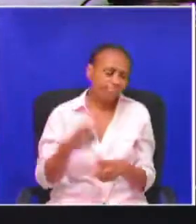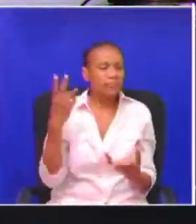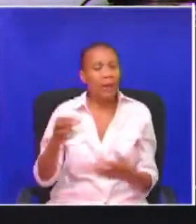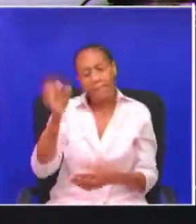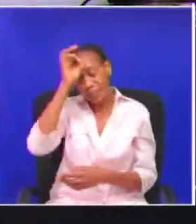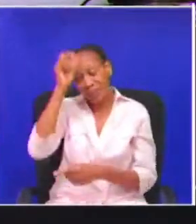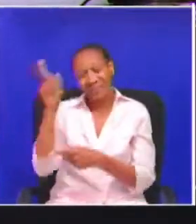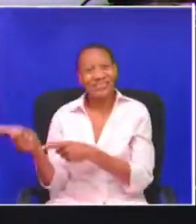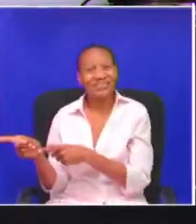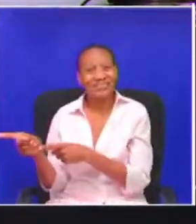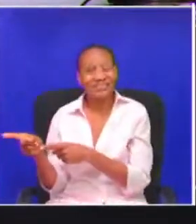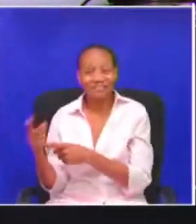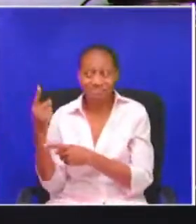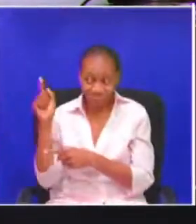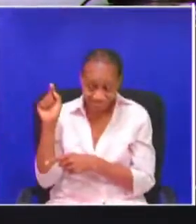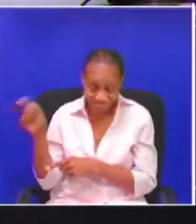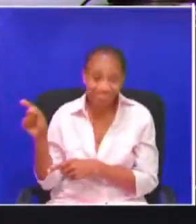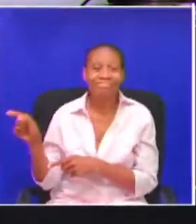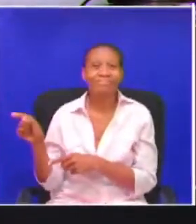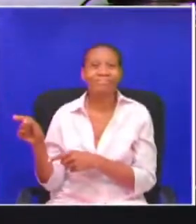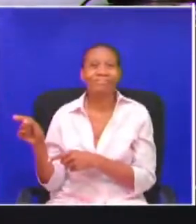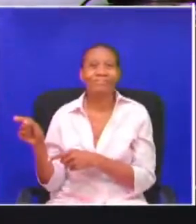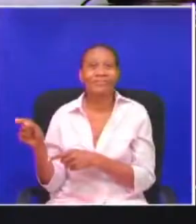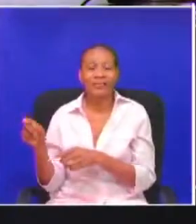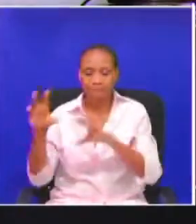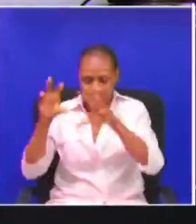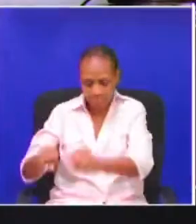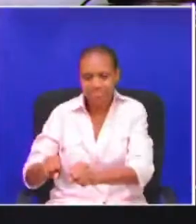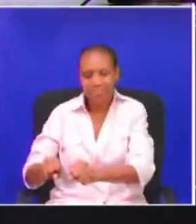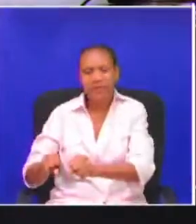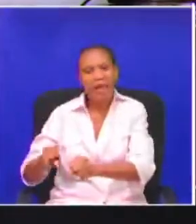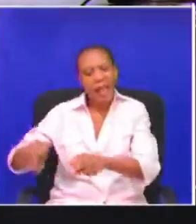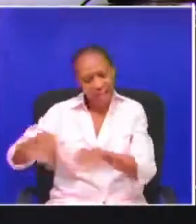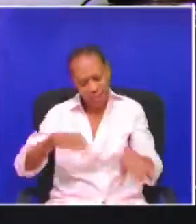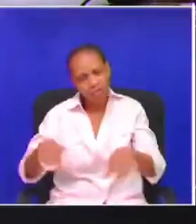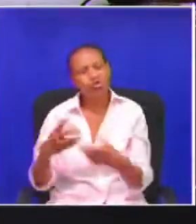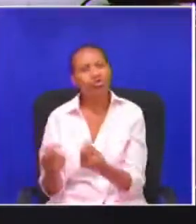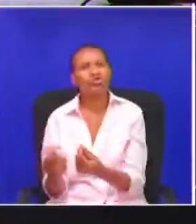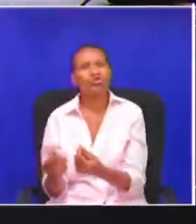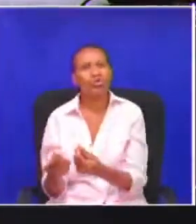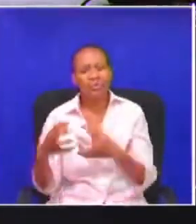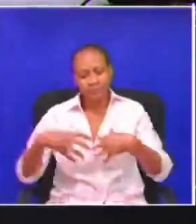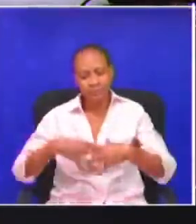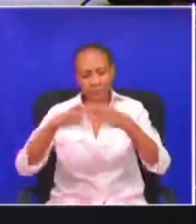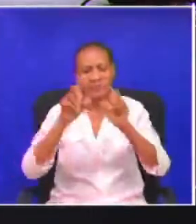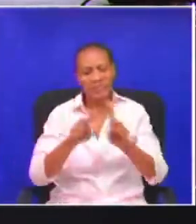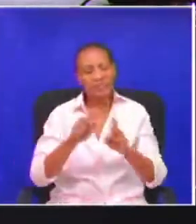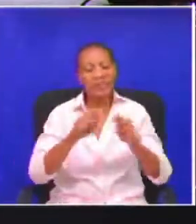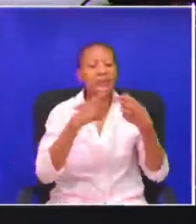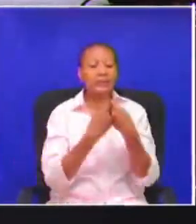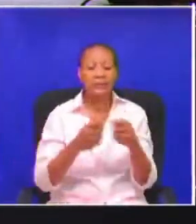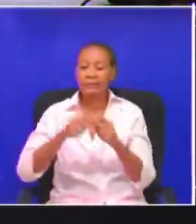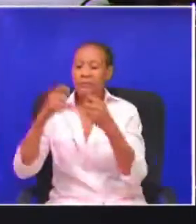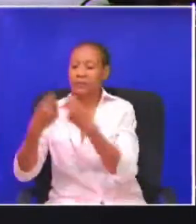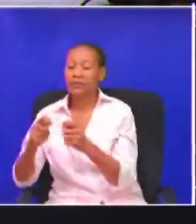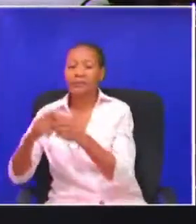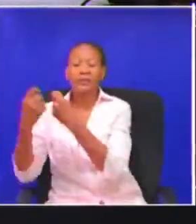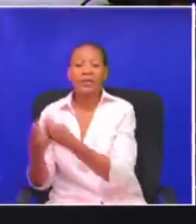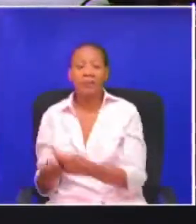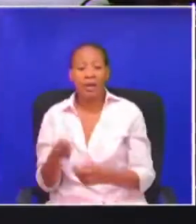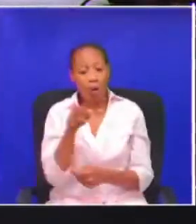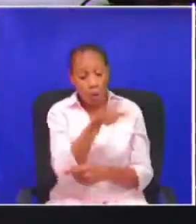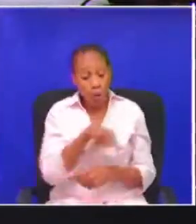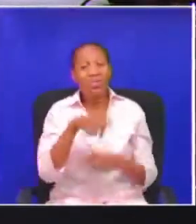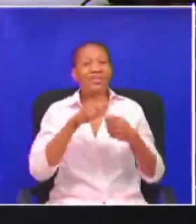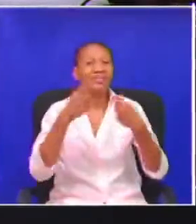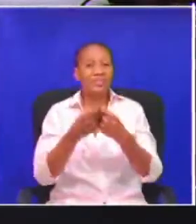police themselves have had to take action, have had to set up teams that will focus on what is happening